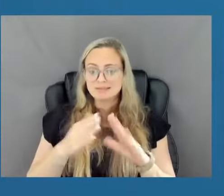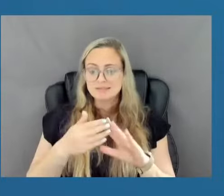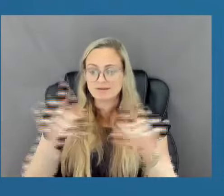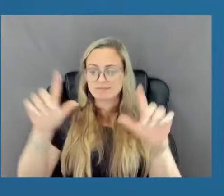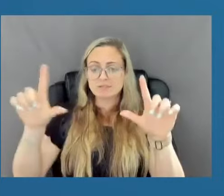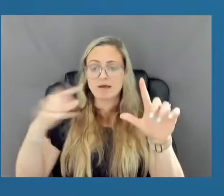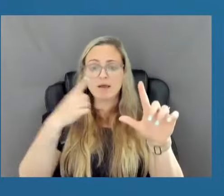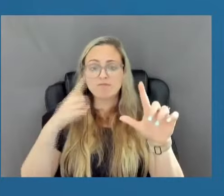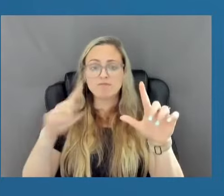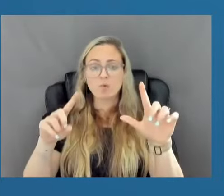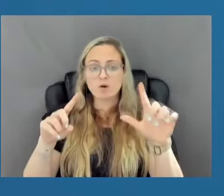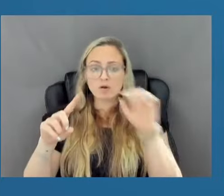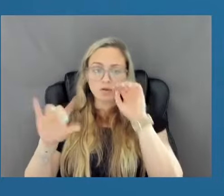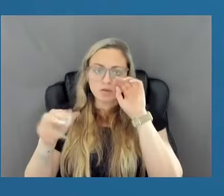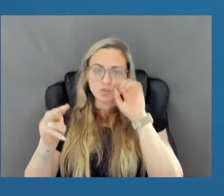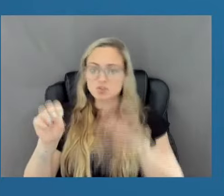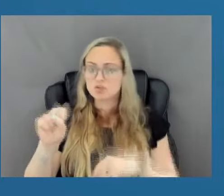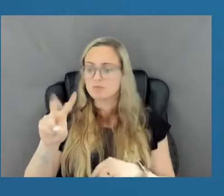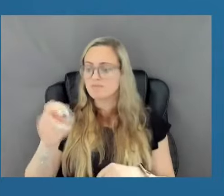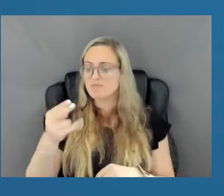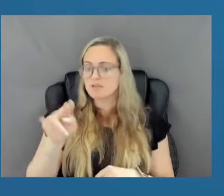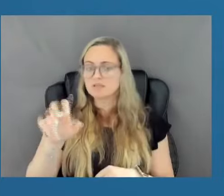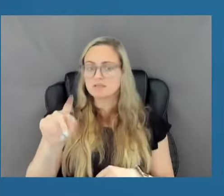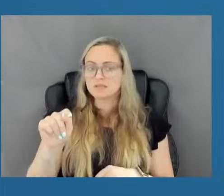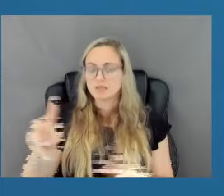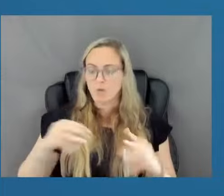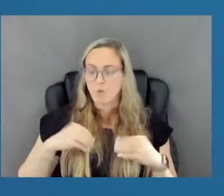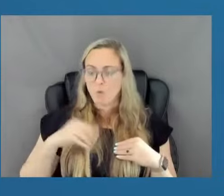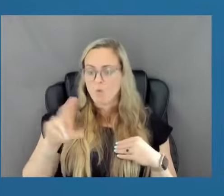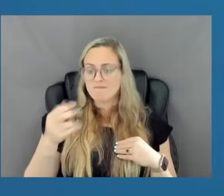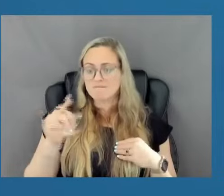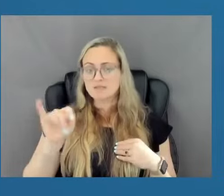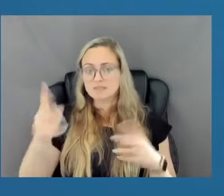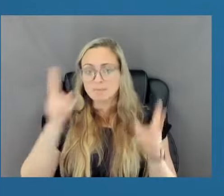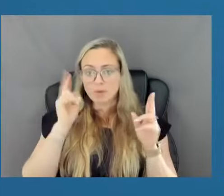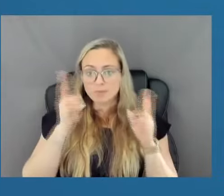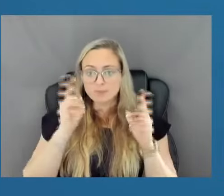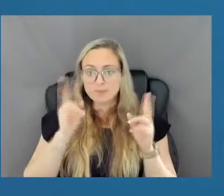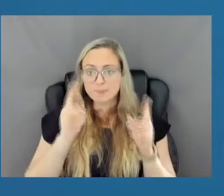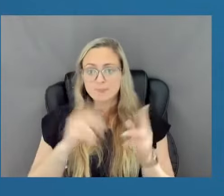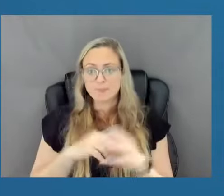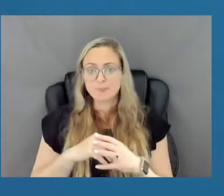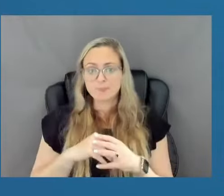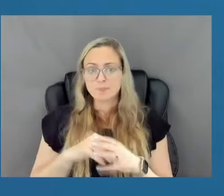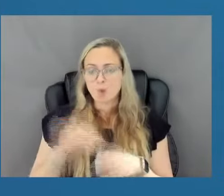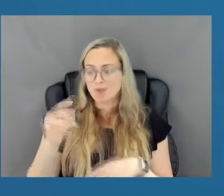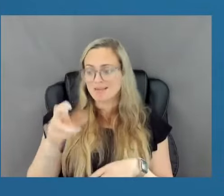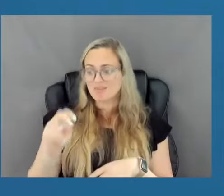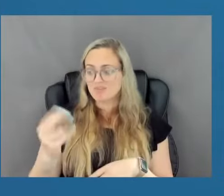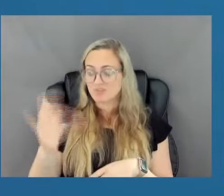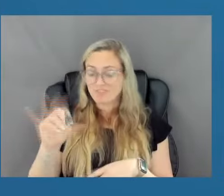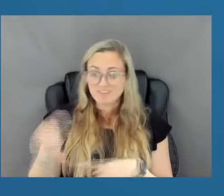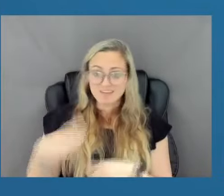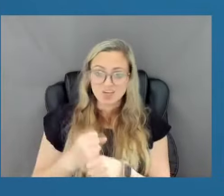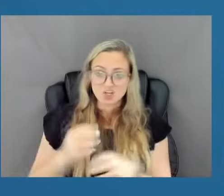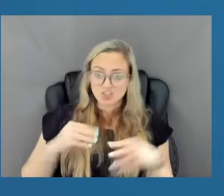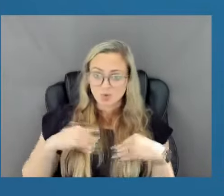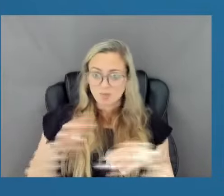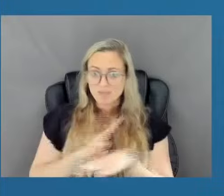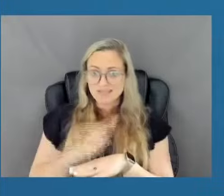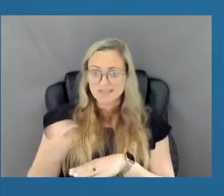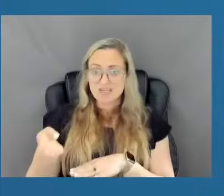for James Vincent, who owned Vincent's Barbershop, JV's Barbershop on Delavan for 50 years. And